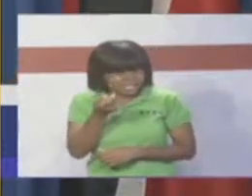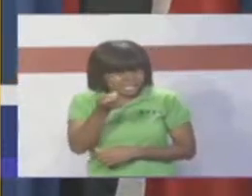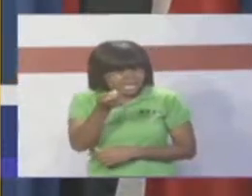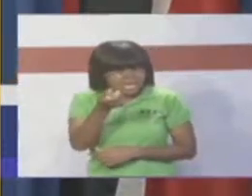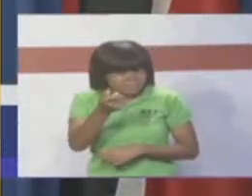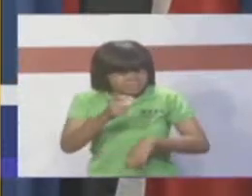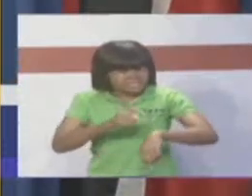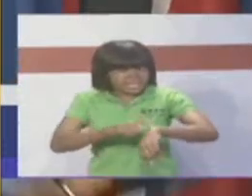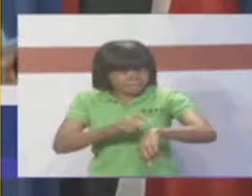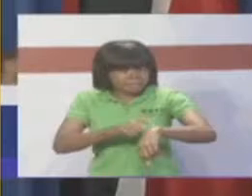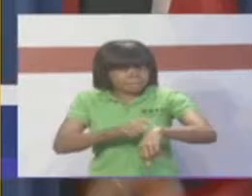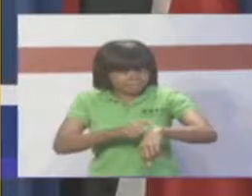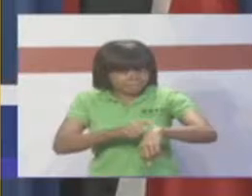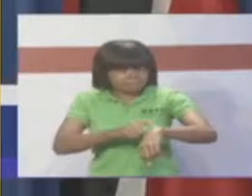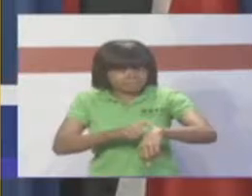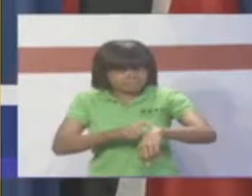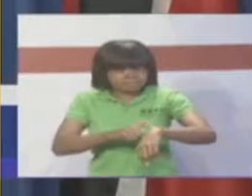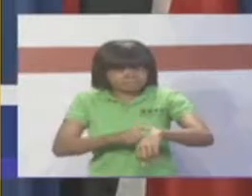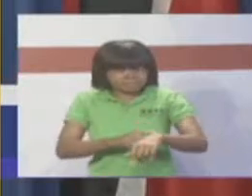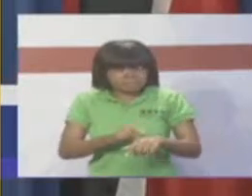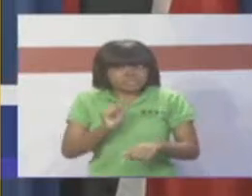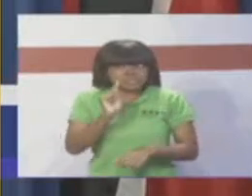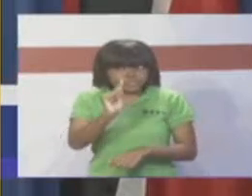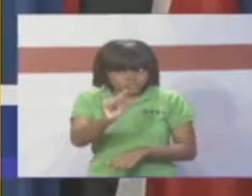elective and non-elective conditions